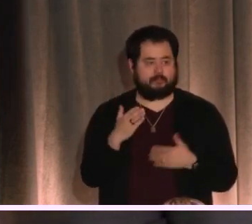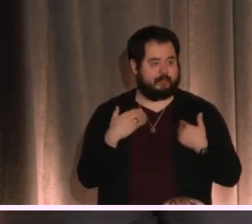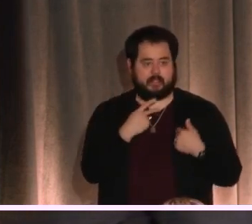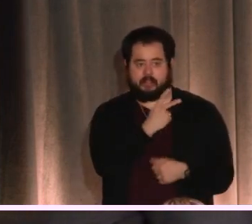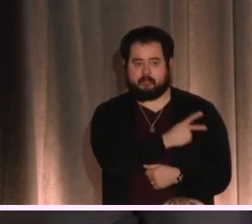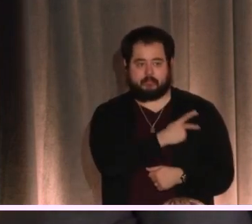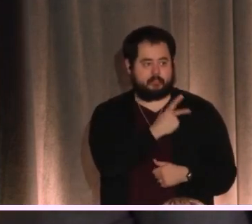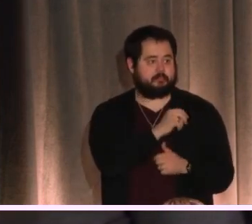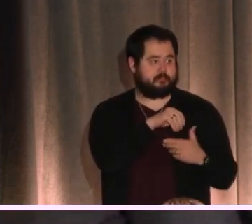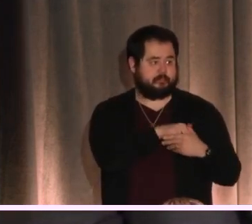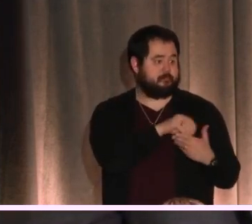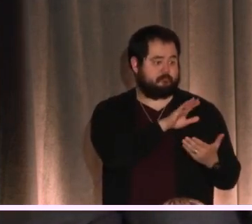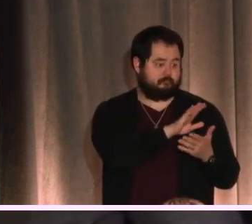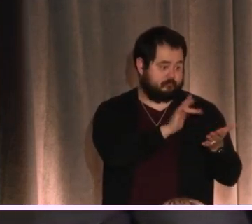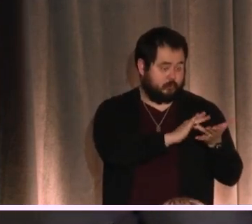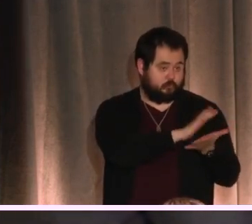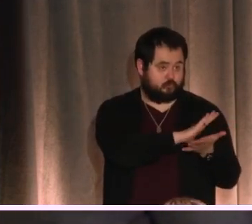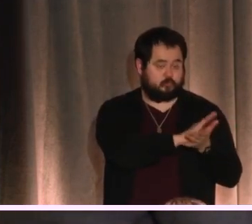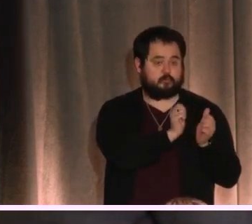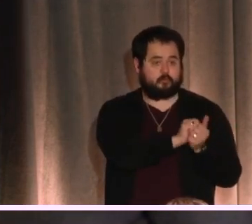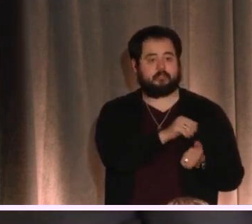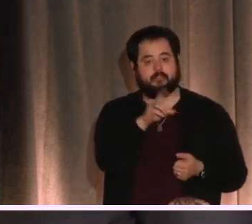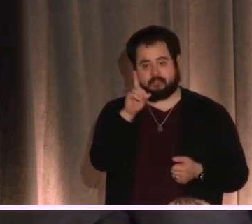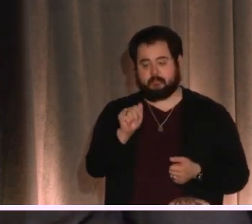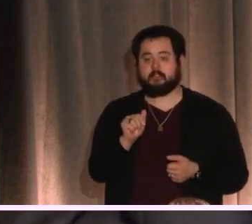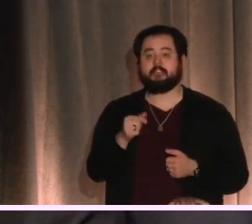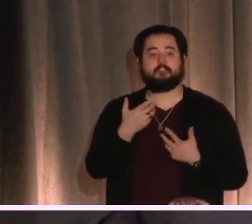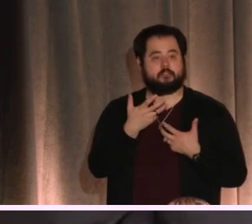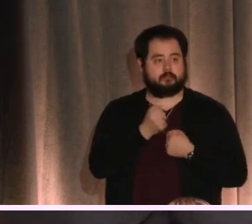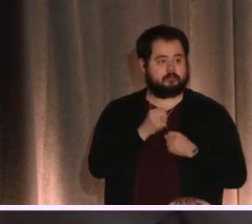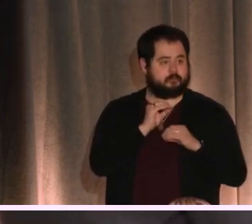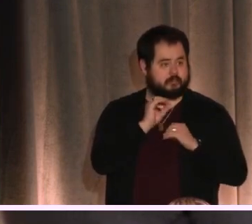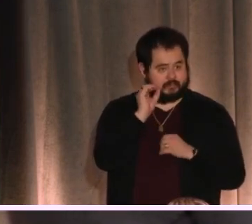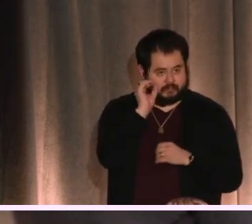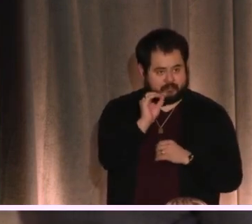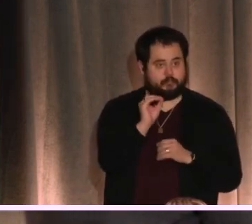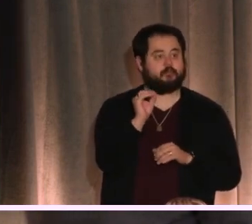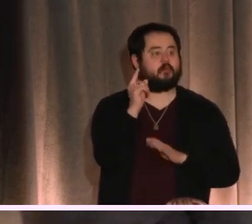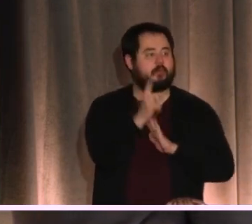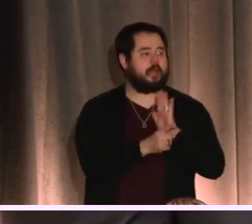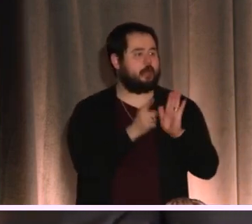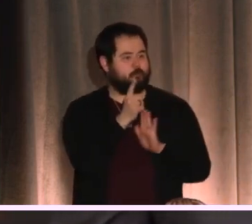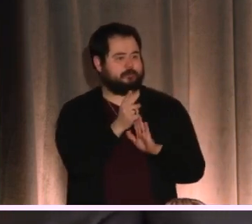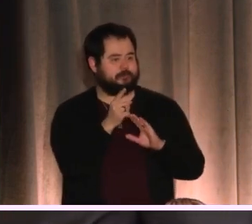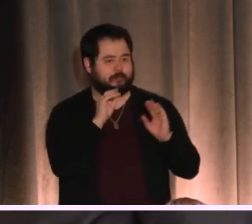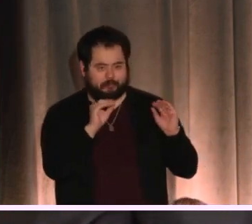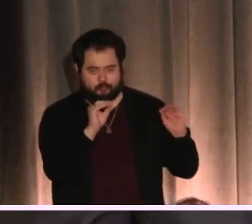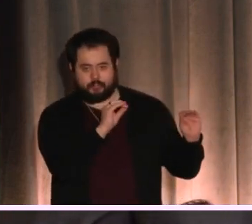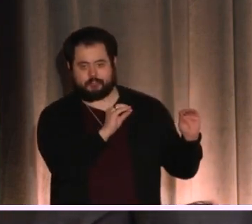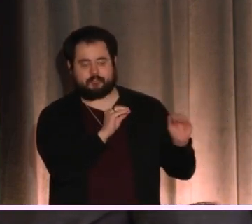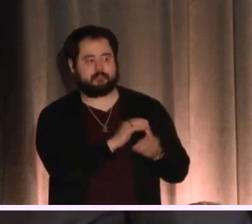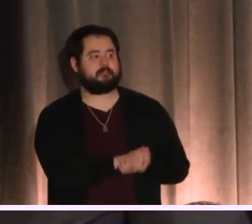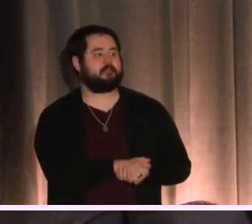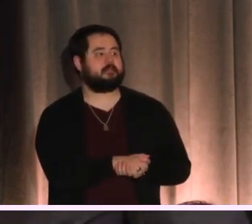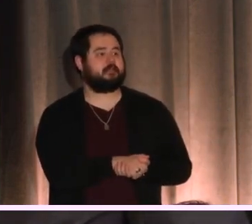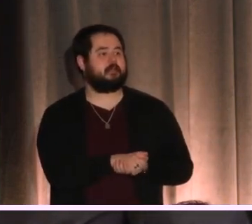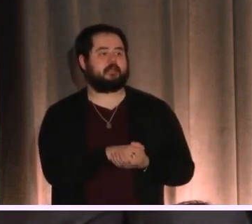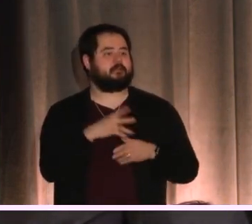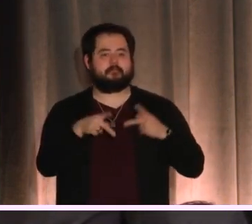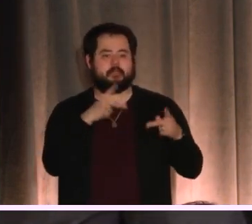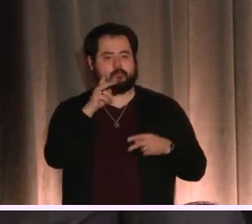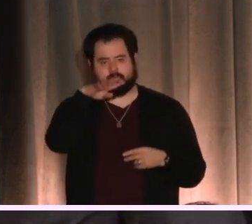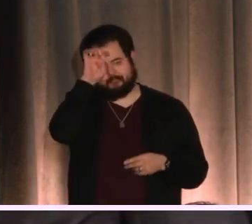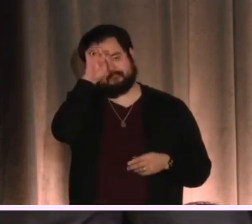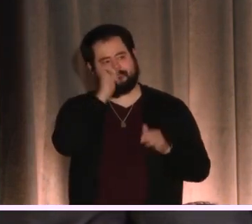in medical school with a disability. You received 0 hours of instruction. And it perplexes people. How